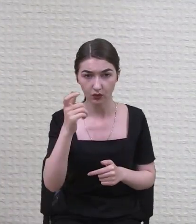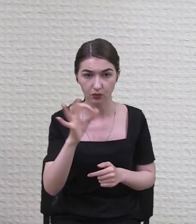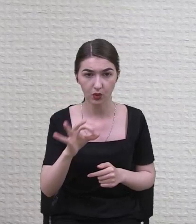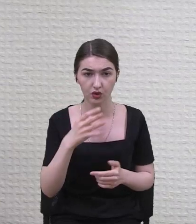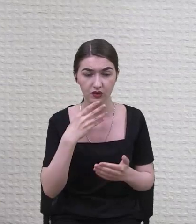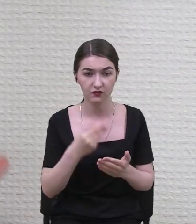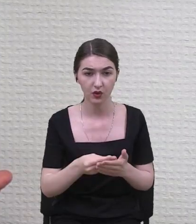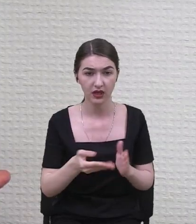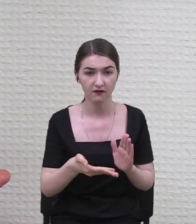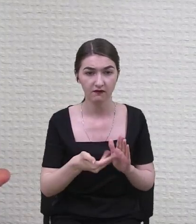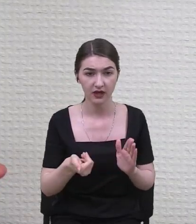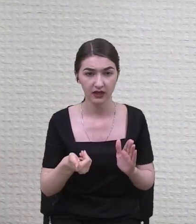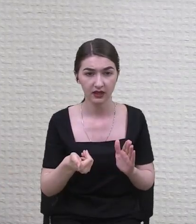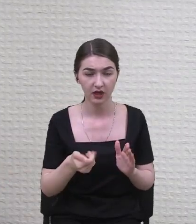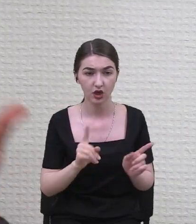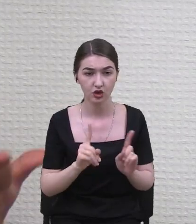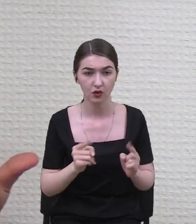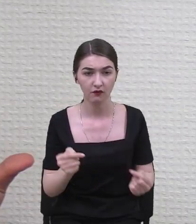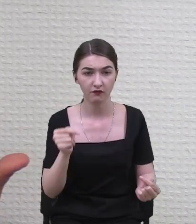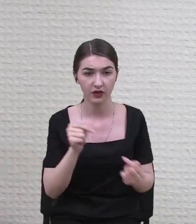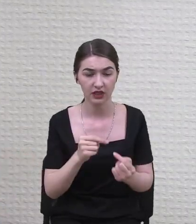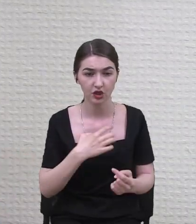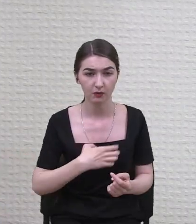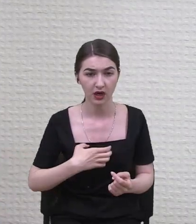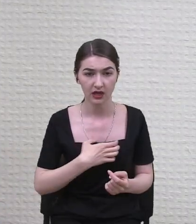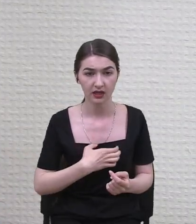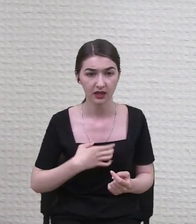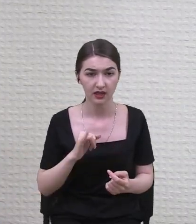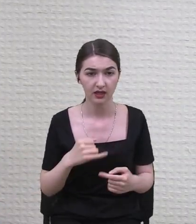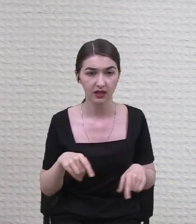today. The recordings will be shared with you. All of the